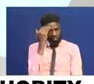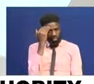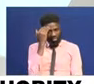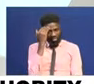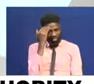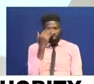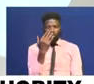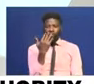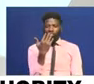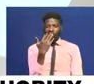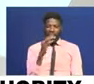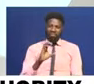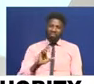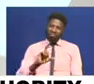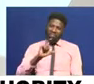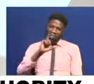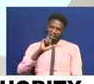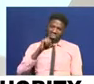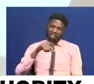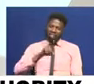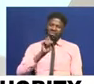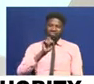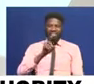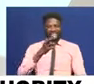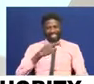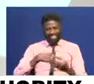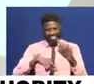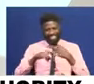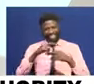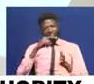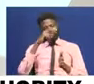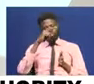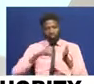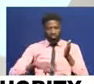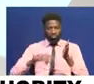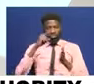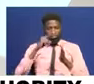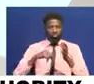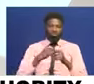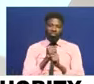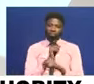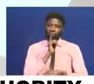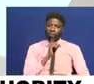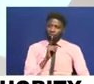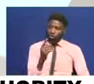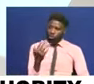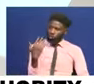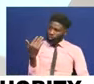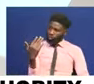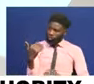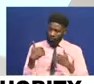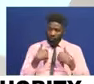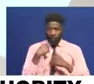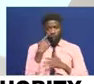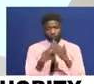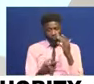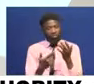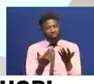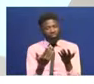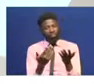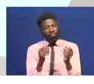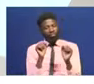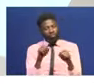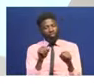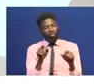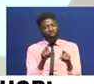document. Yes. That you have to go through so that you ensure that you implement what is contained in that document. Yes. Do you want to give us some highlights of